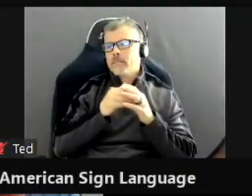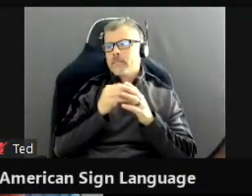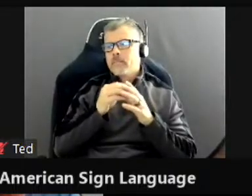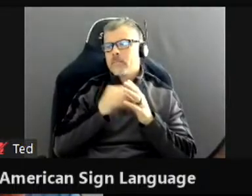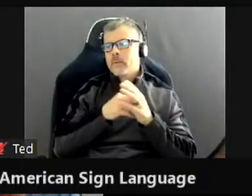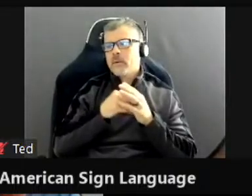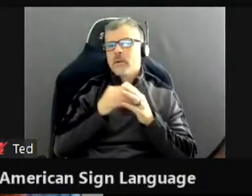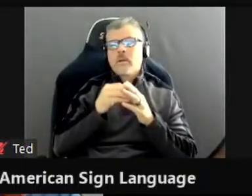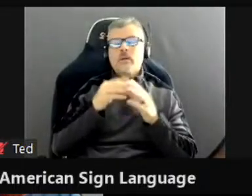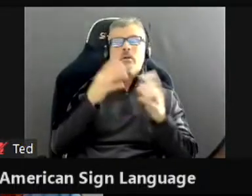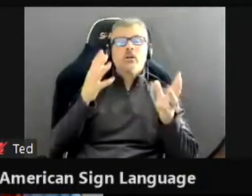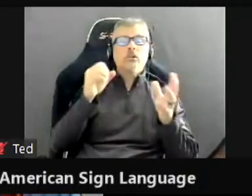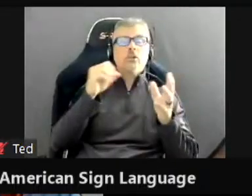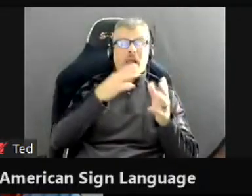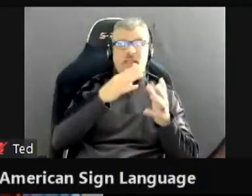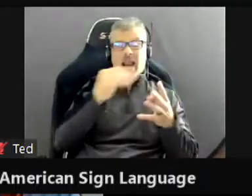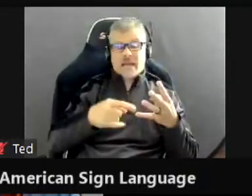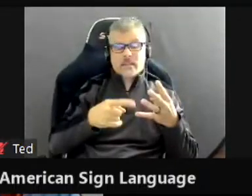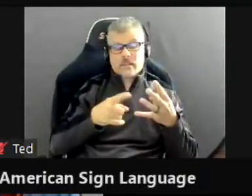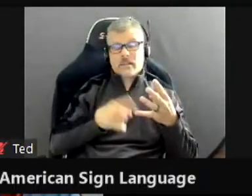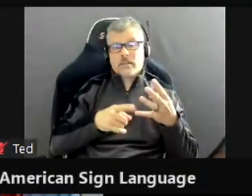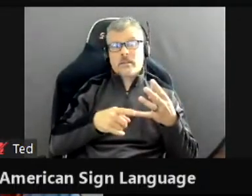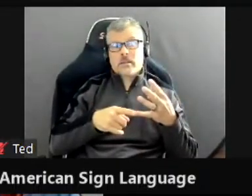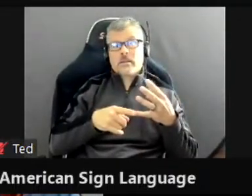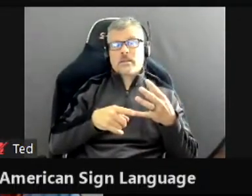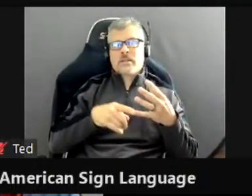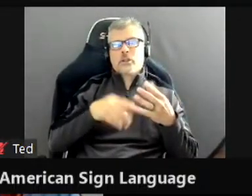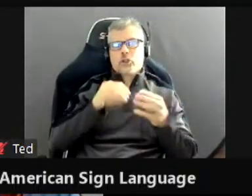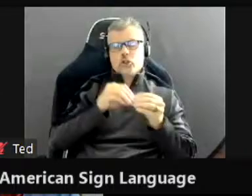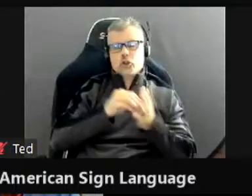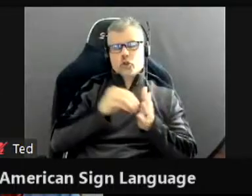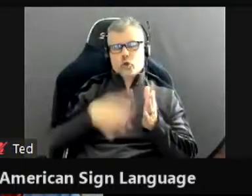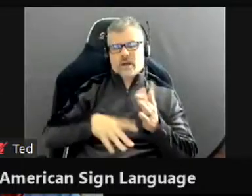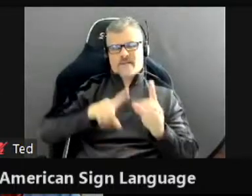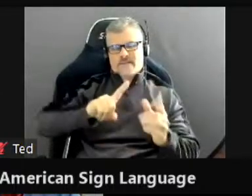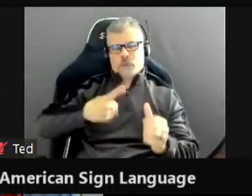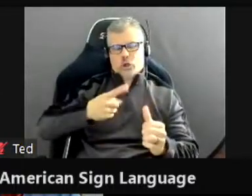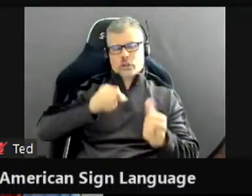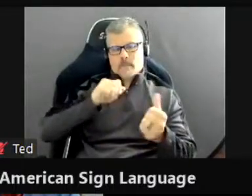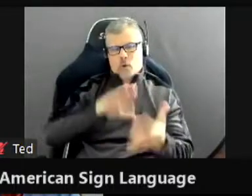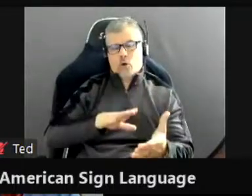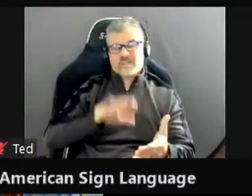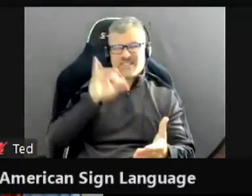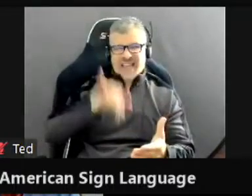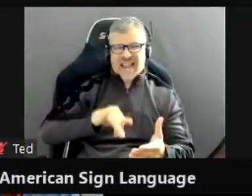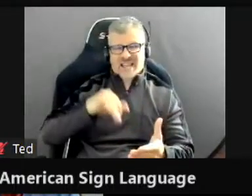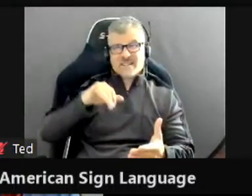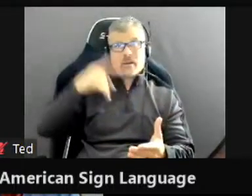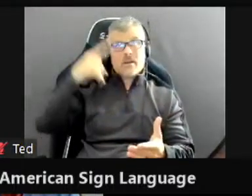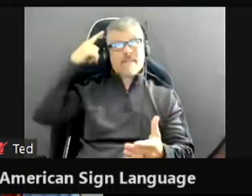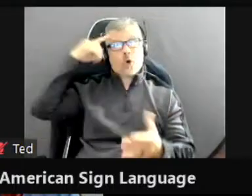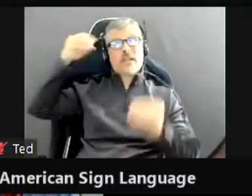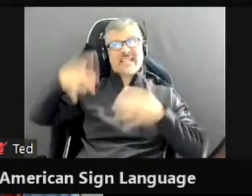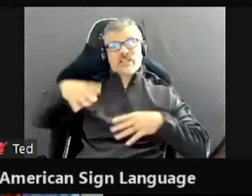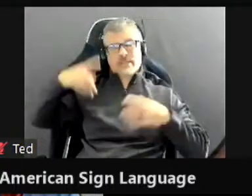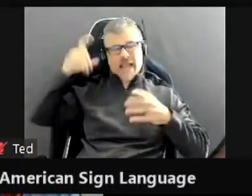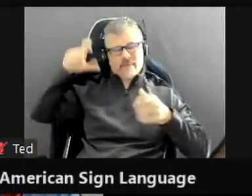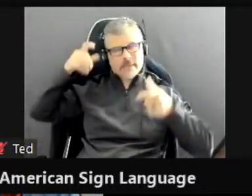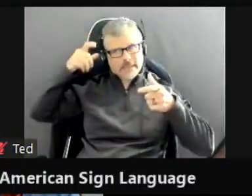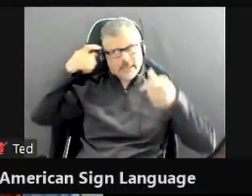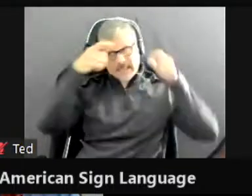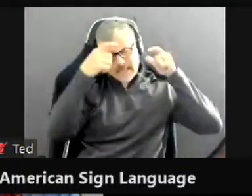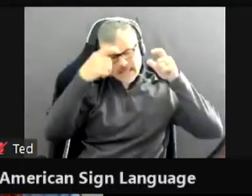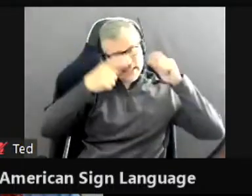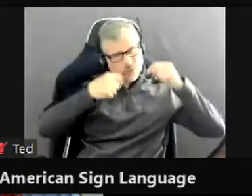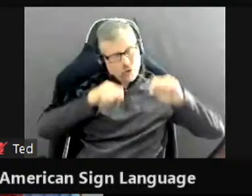and lastly, the student first approach, it's a mindset shift a bit for the educators. I do know teachers have it